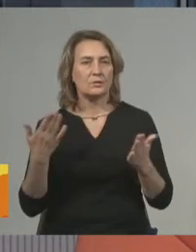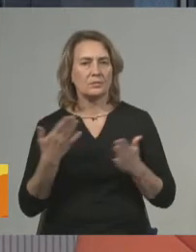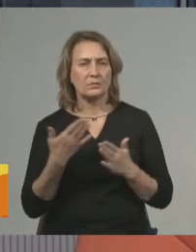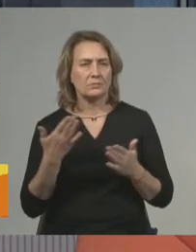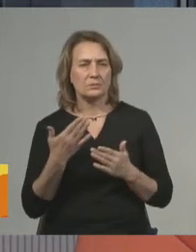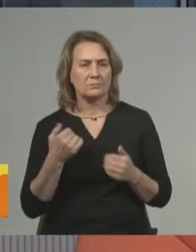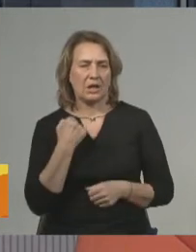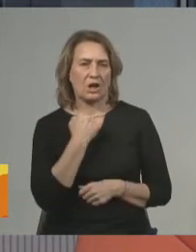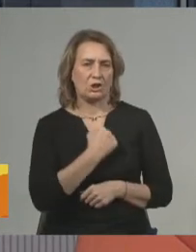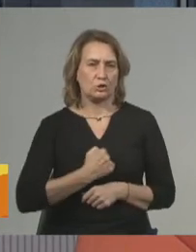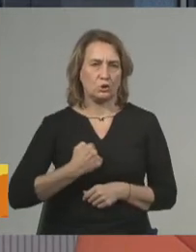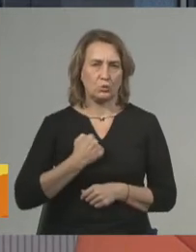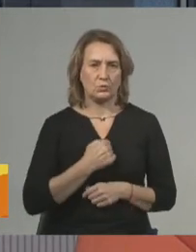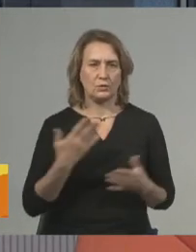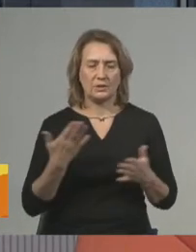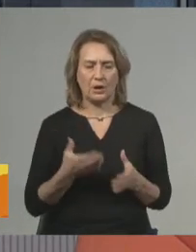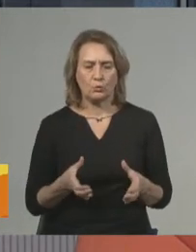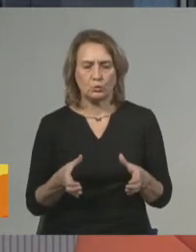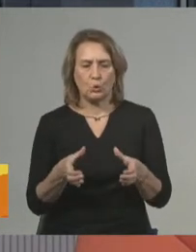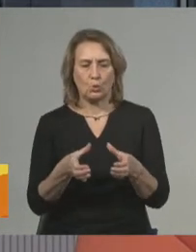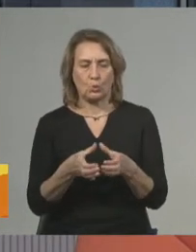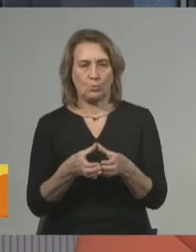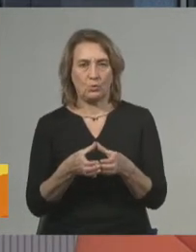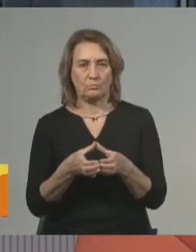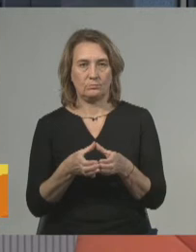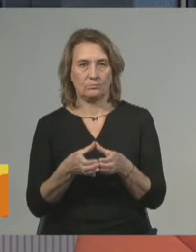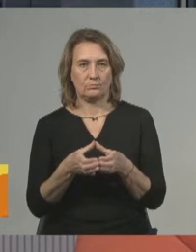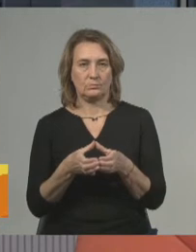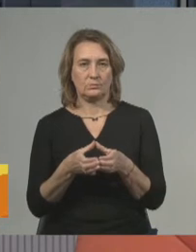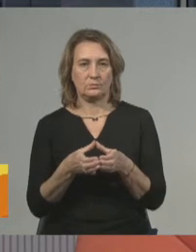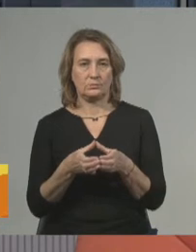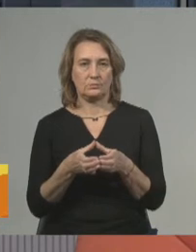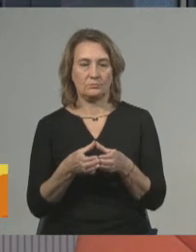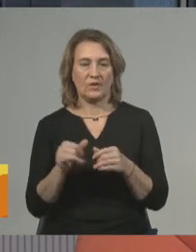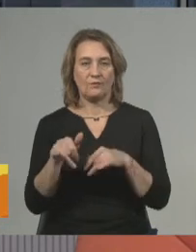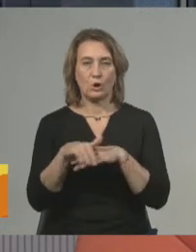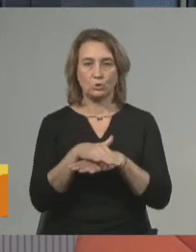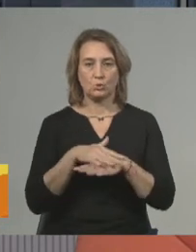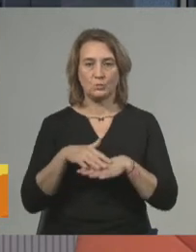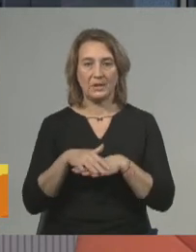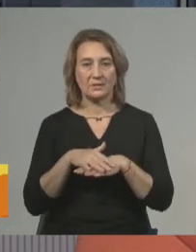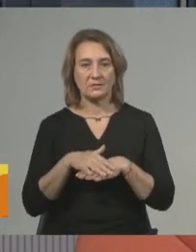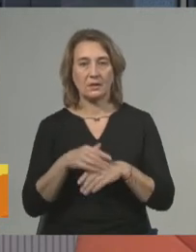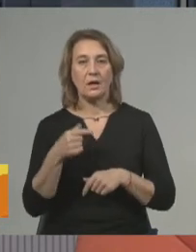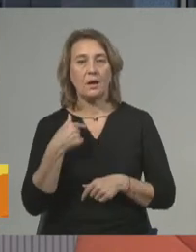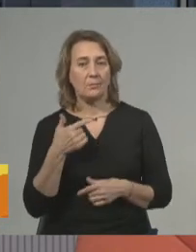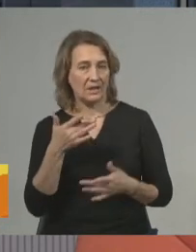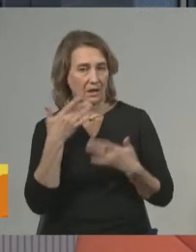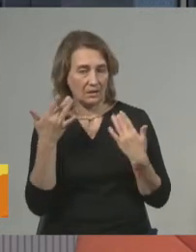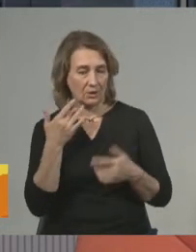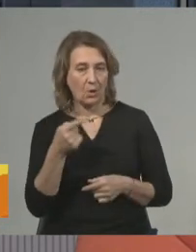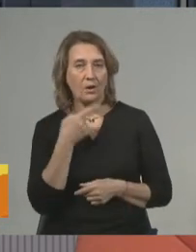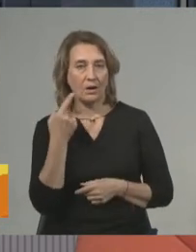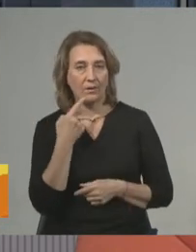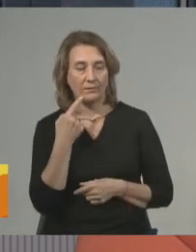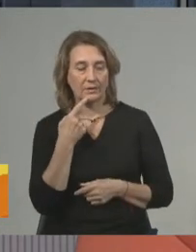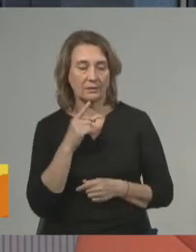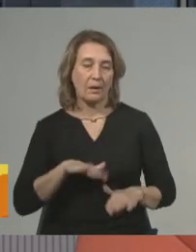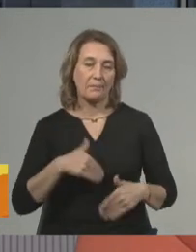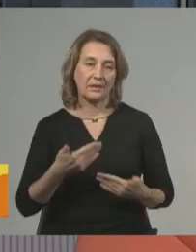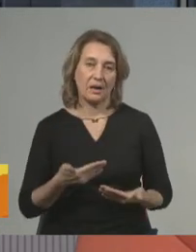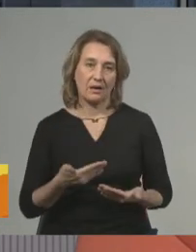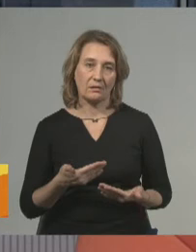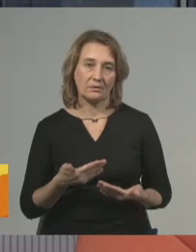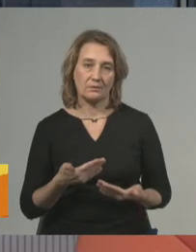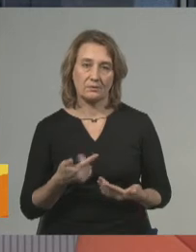uh i again it's it's to some extent it's easy for me to say something like that i'm like i'm i'm not from